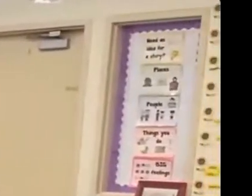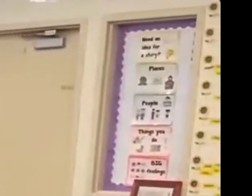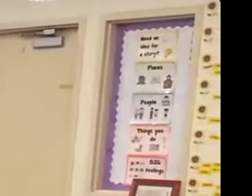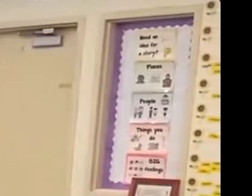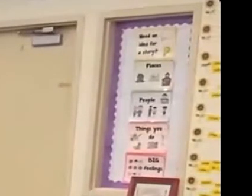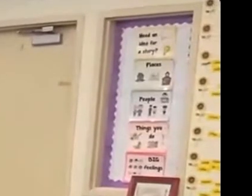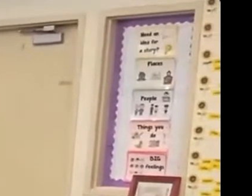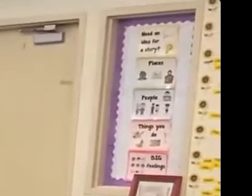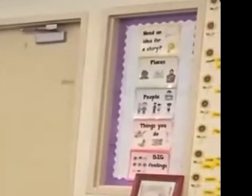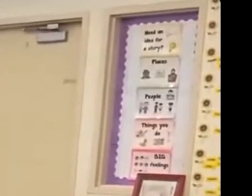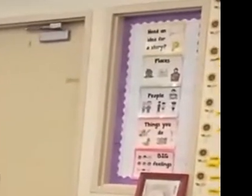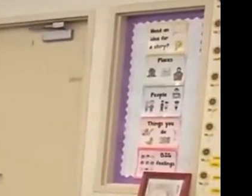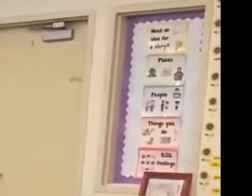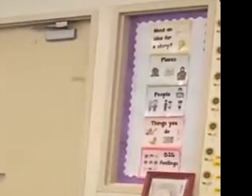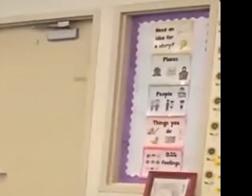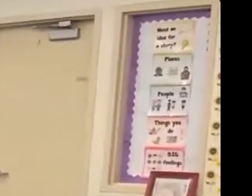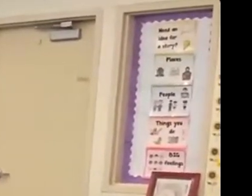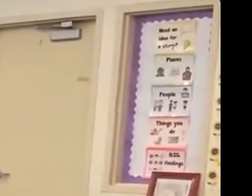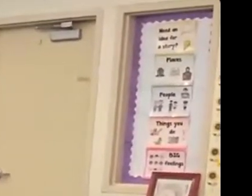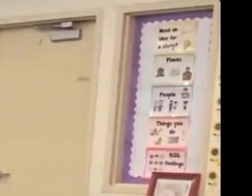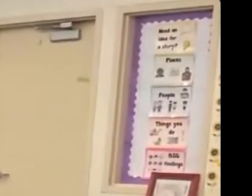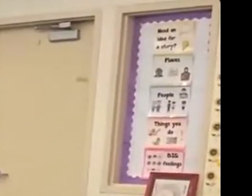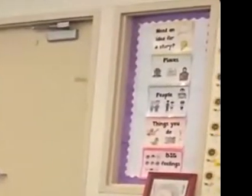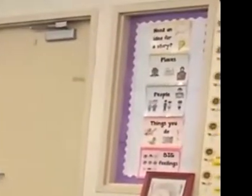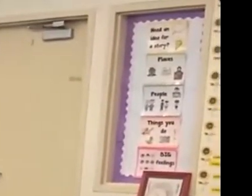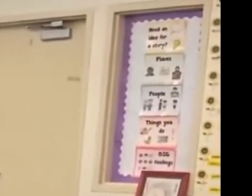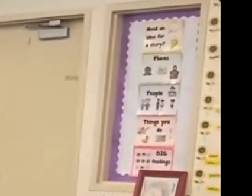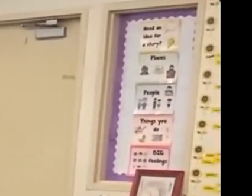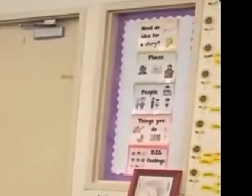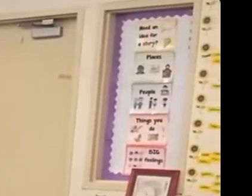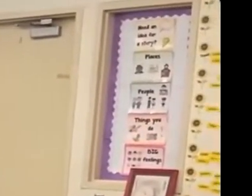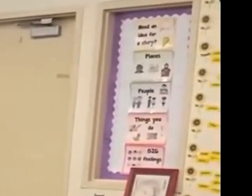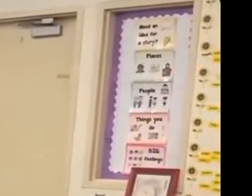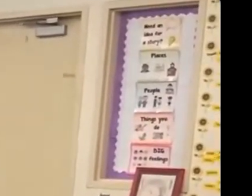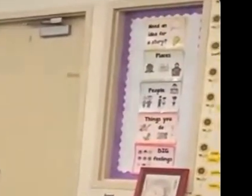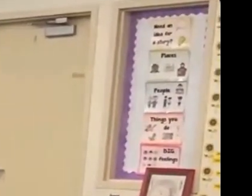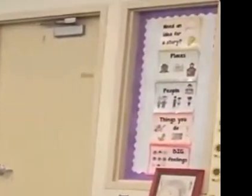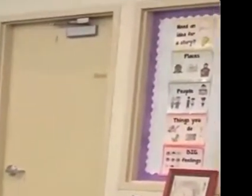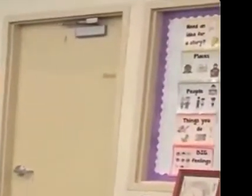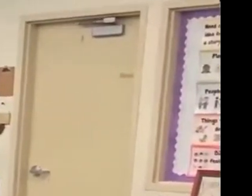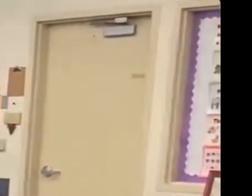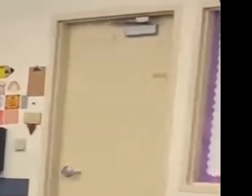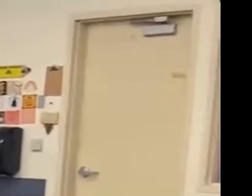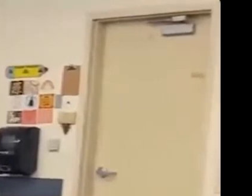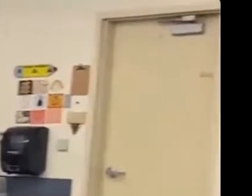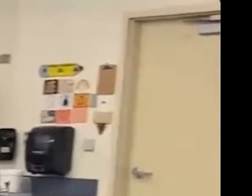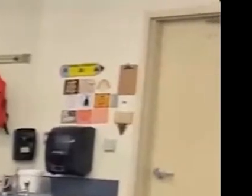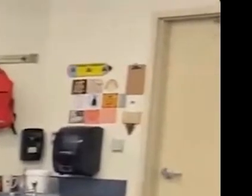to wash my hands. I will wear my mask. I will wear my mask.